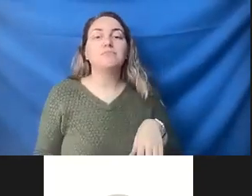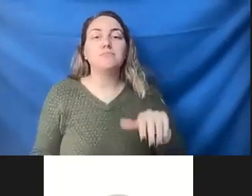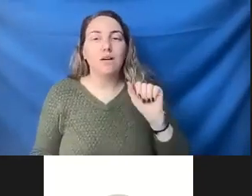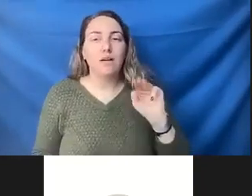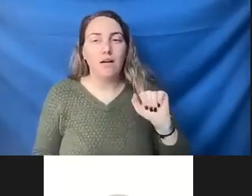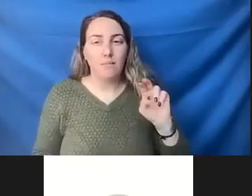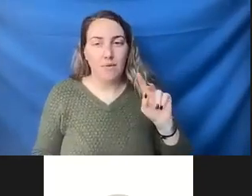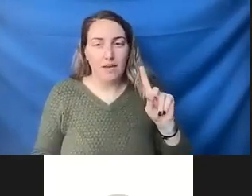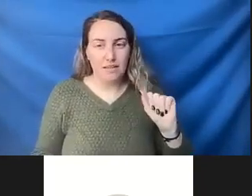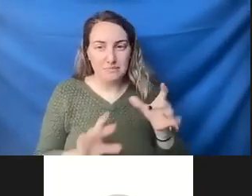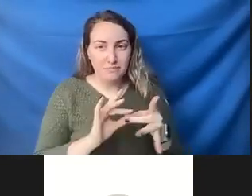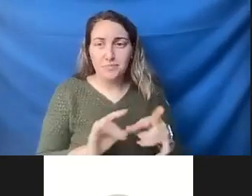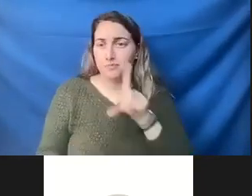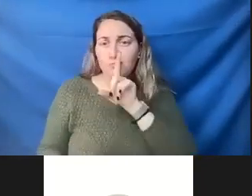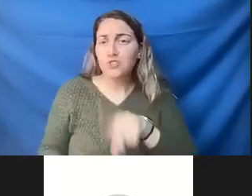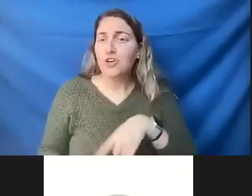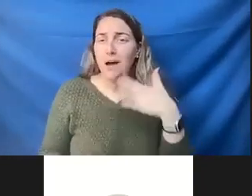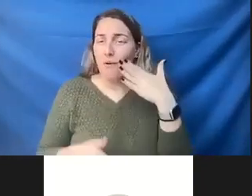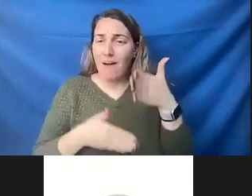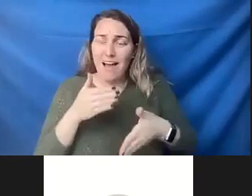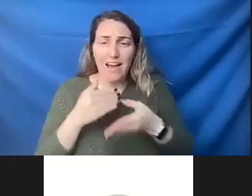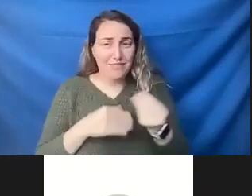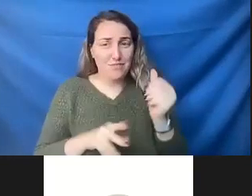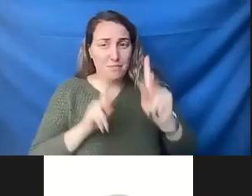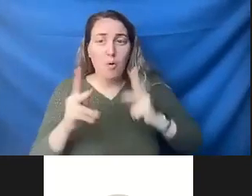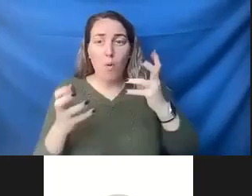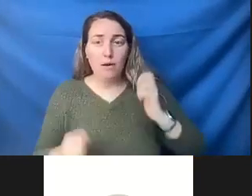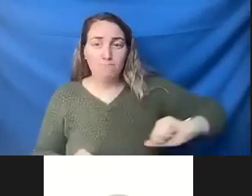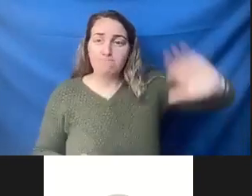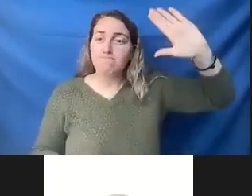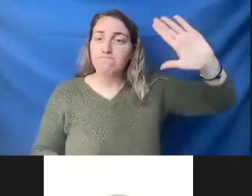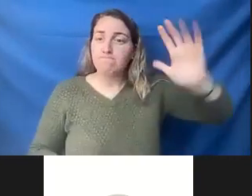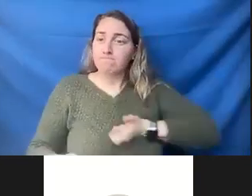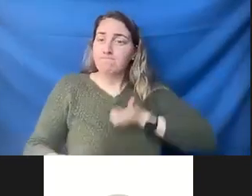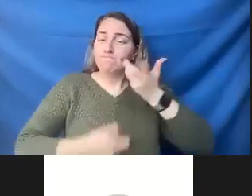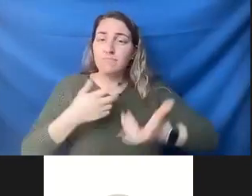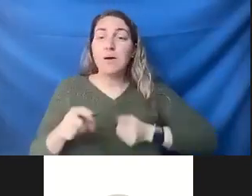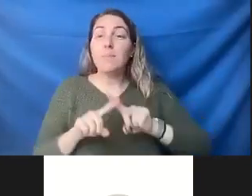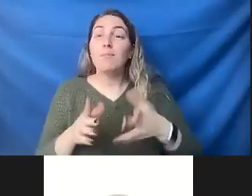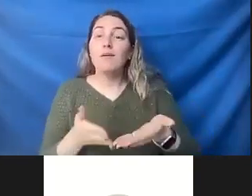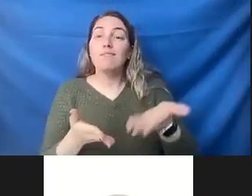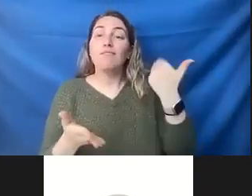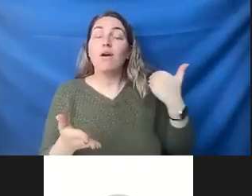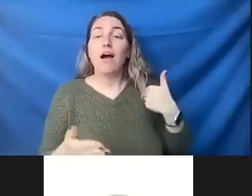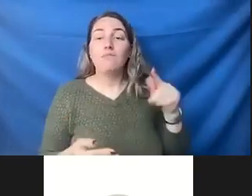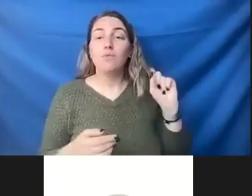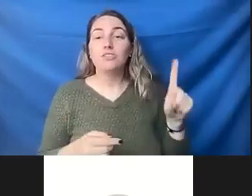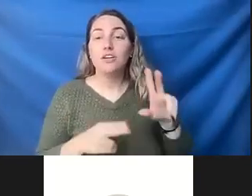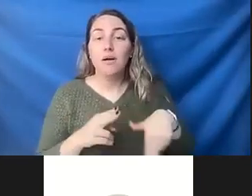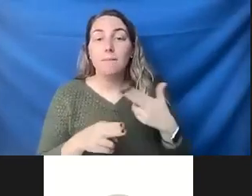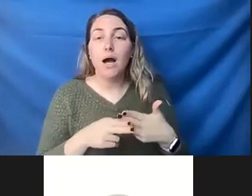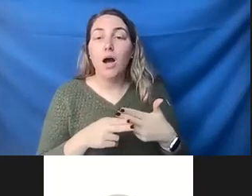a few questions at the end from folks who may want to raise their hand. But earlier we did get a question about